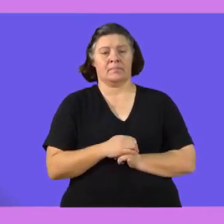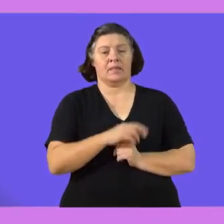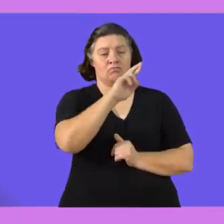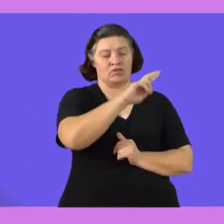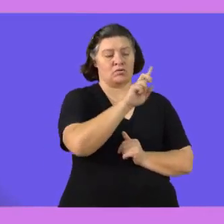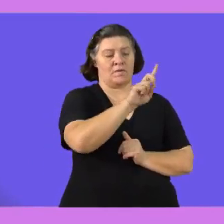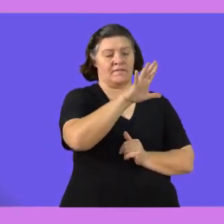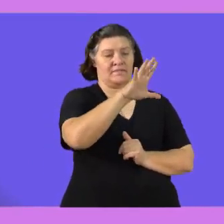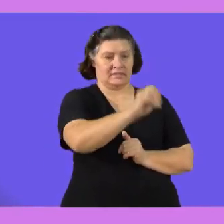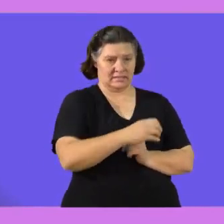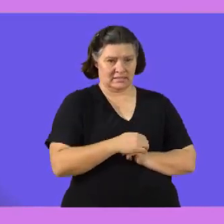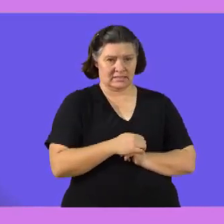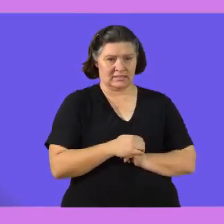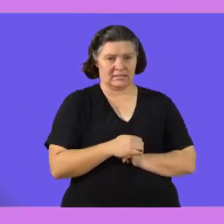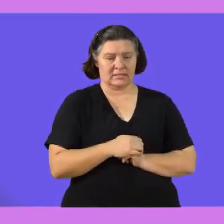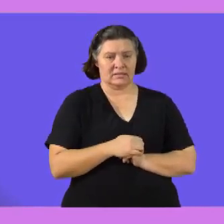150